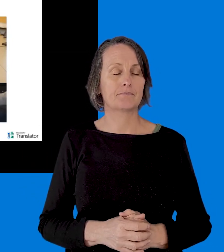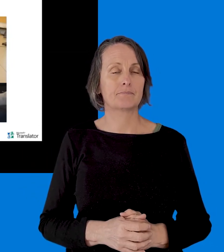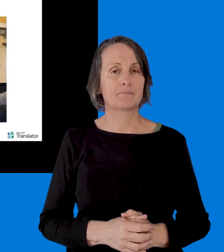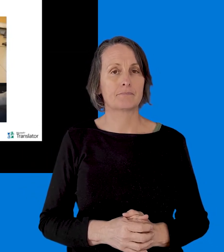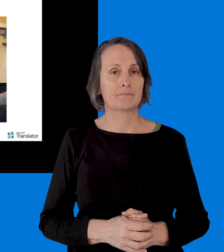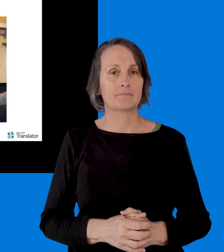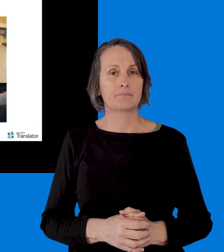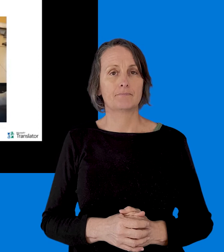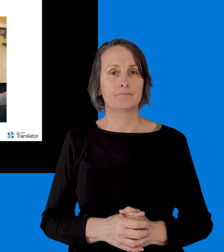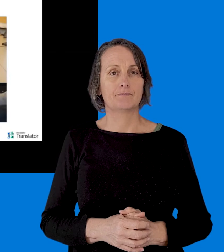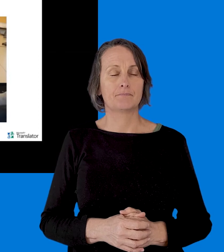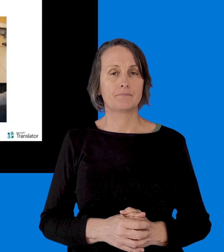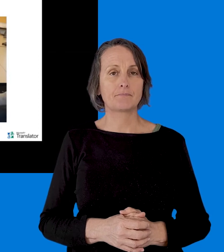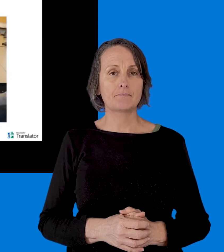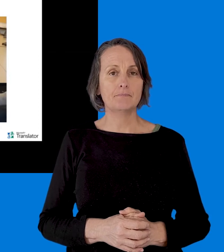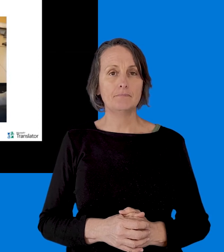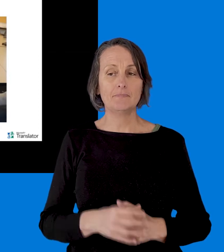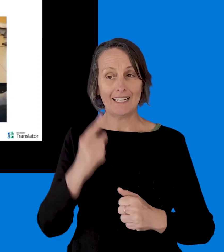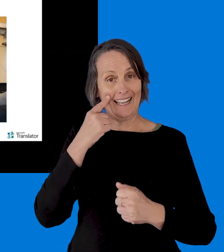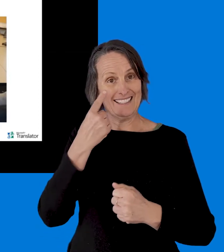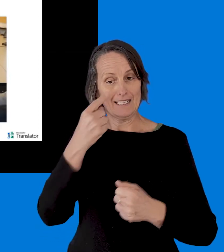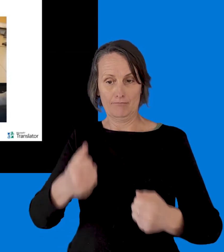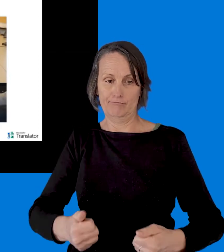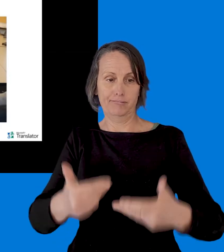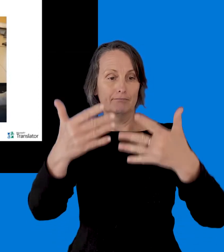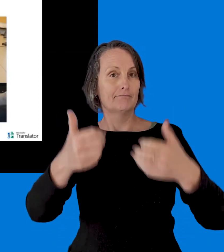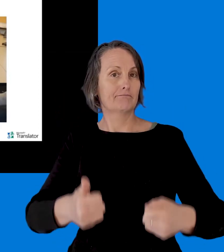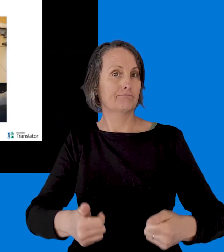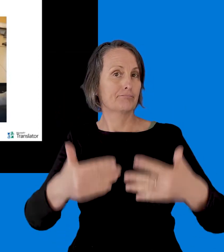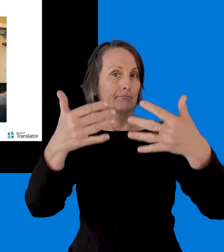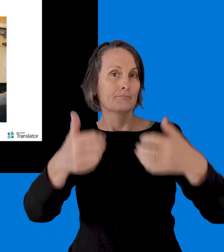shows up on the computer or other devices in the room.